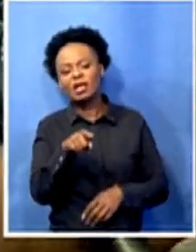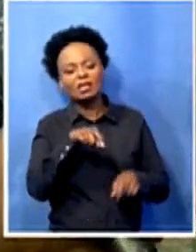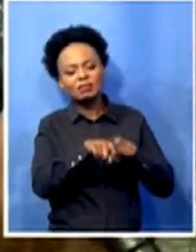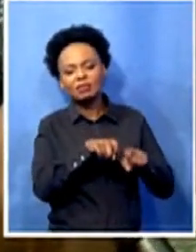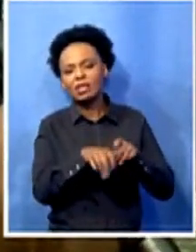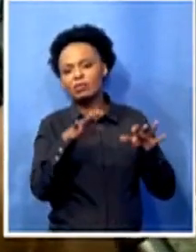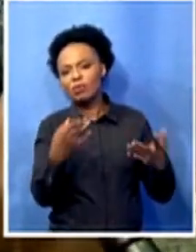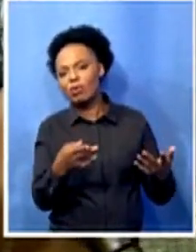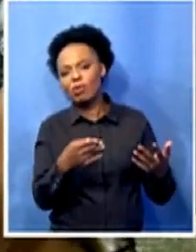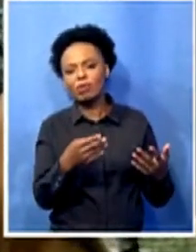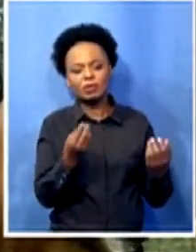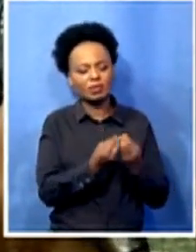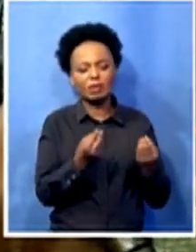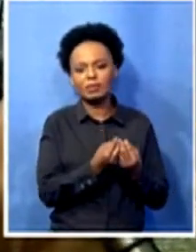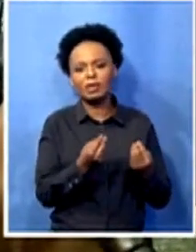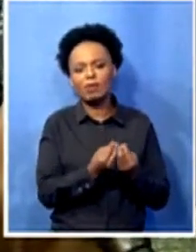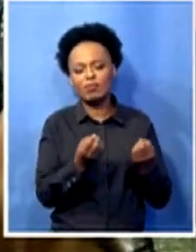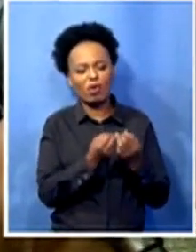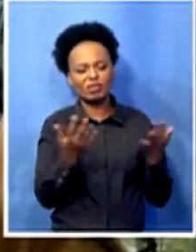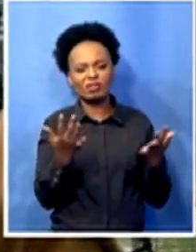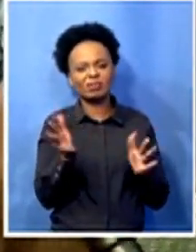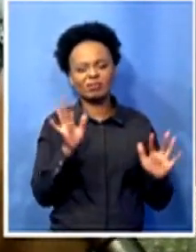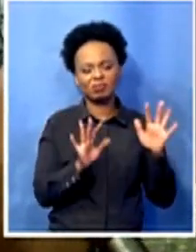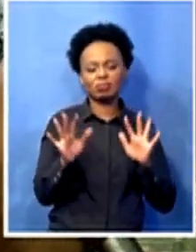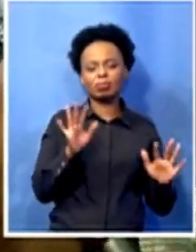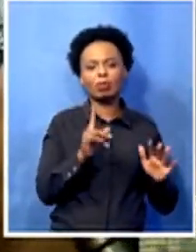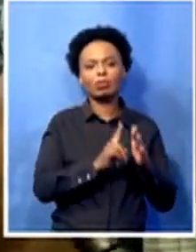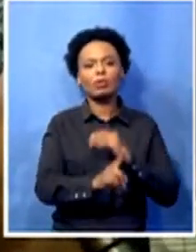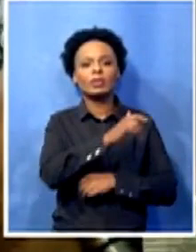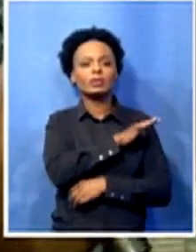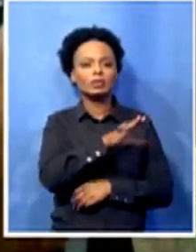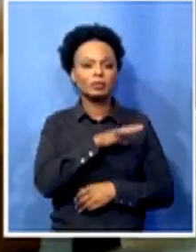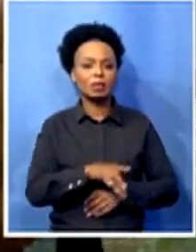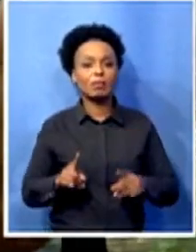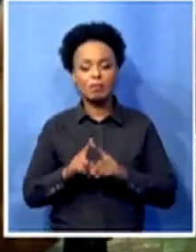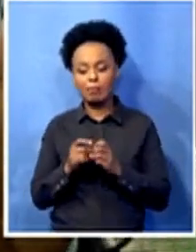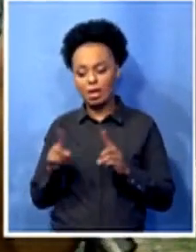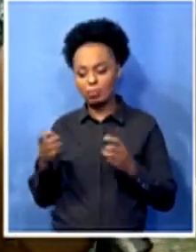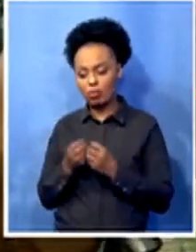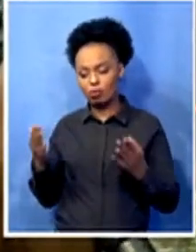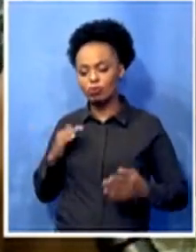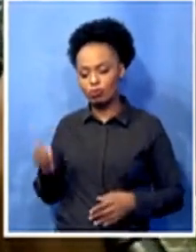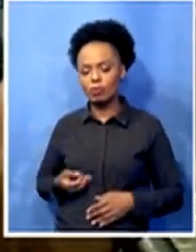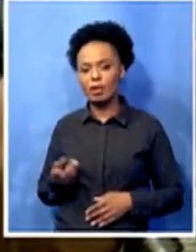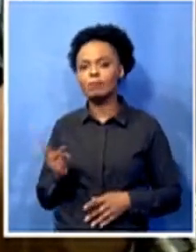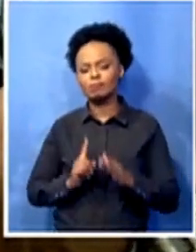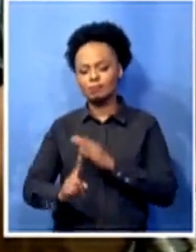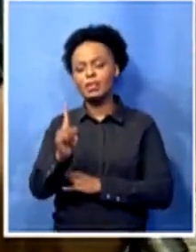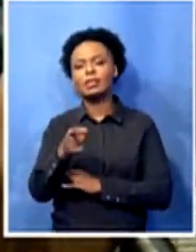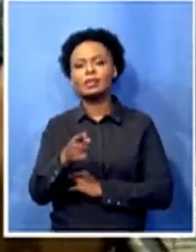We therefore also call on the government to amplify targeted interventions to reach men.